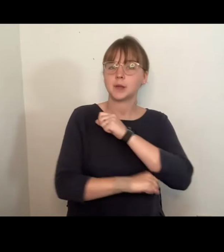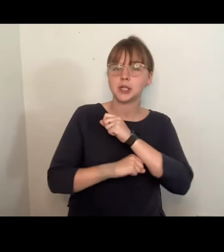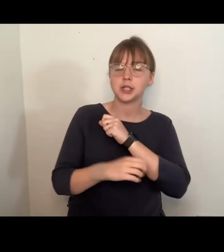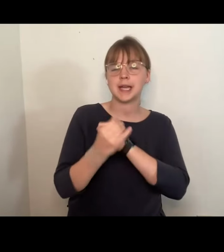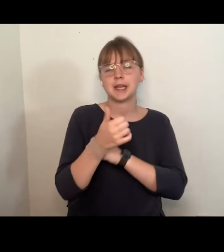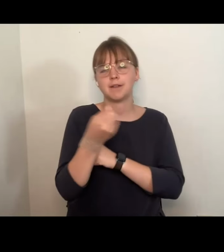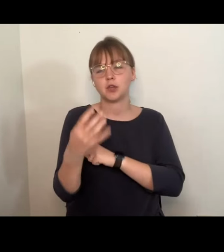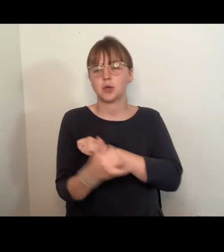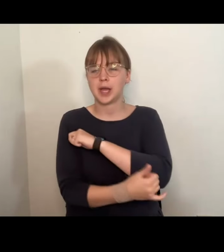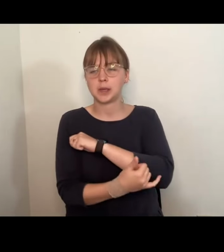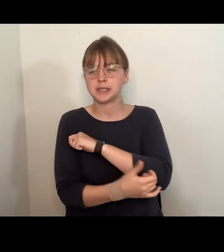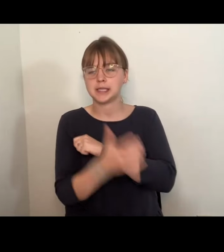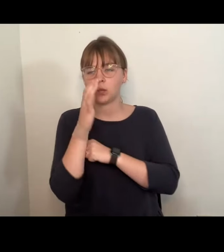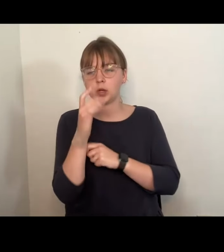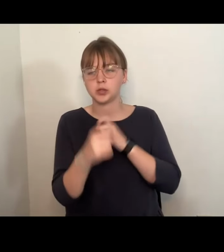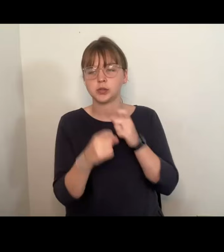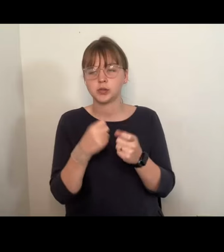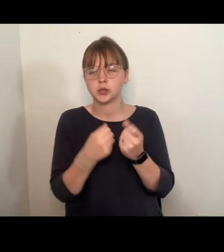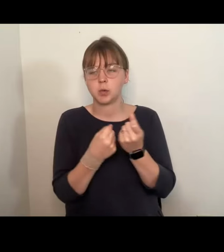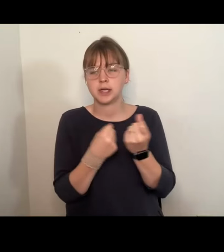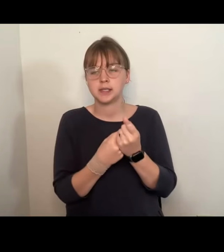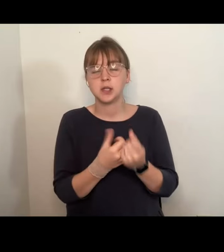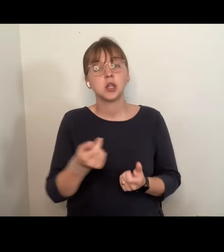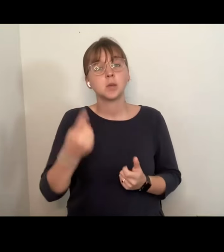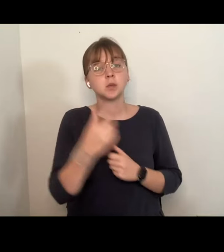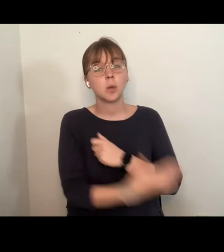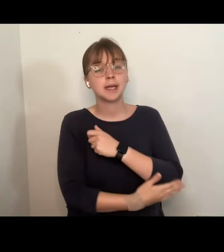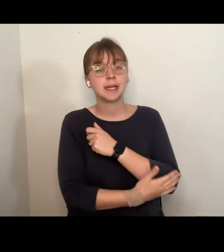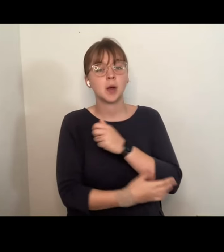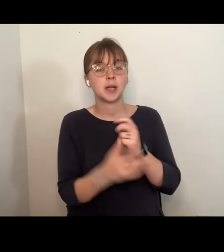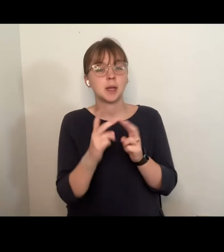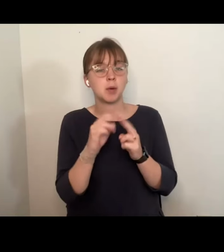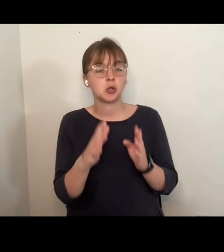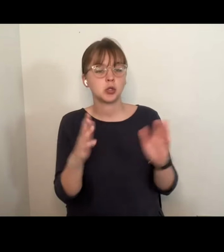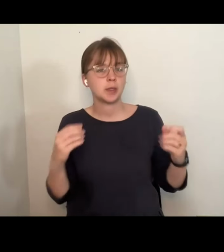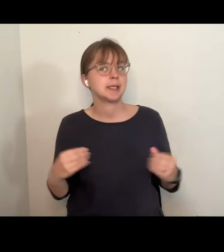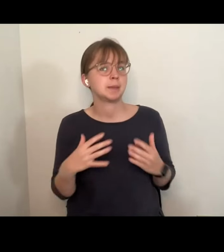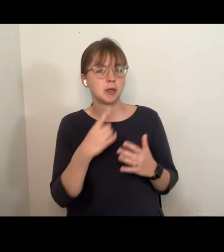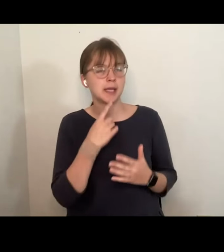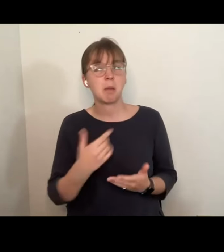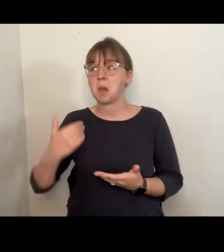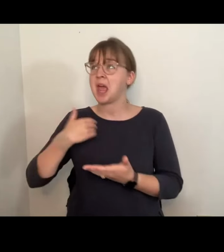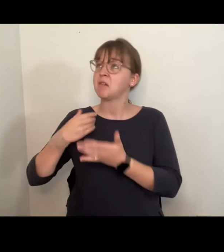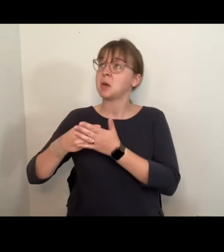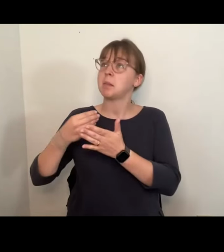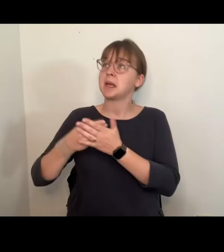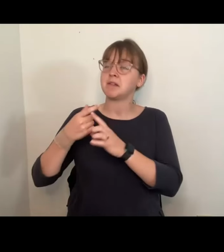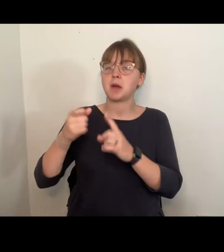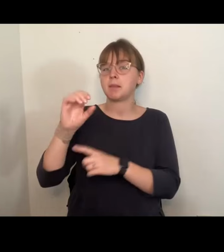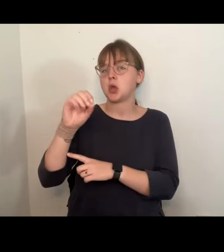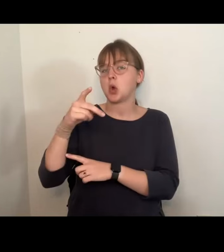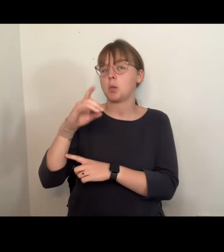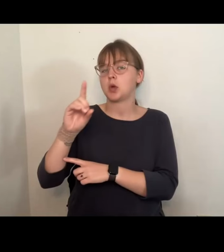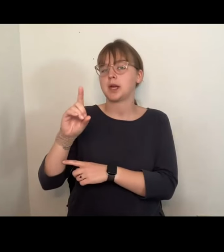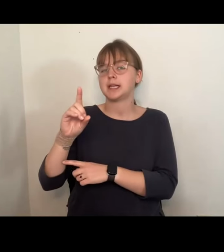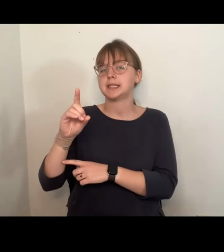that support us. It was actually one of our county partners who inspired us to do it. They said, hey, we got some opioid settlement money and we're going to be very creative